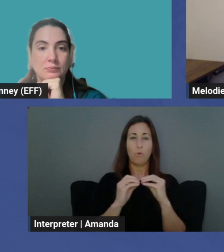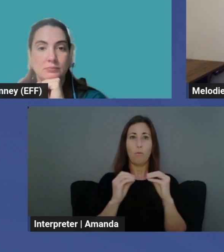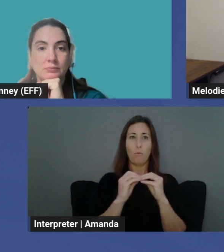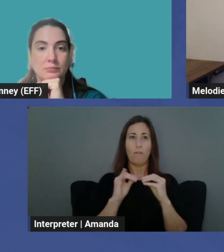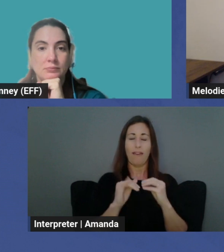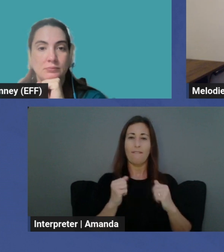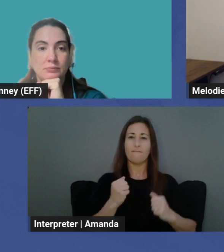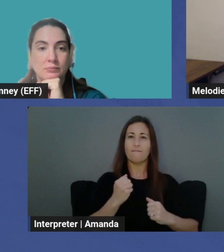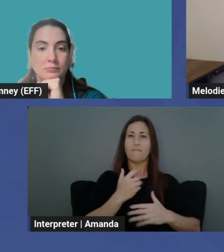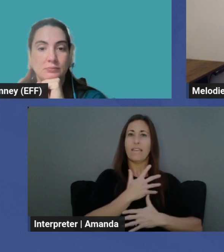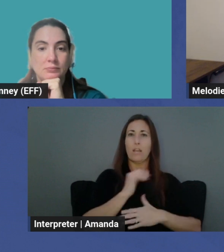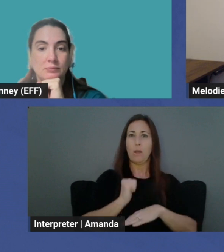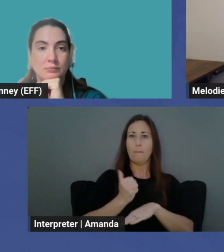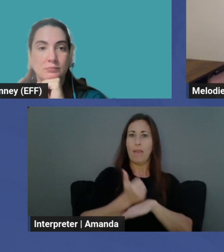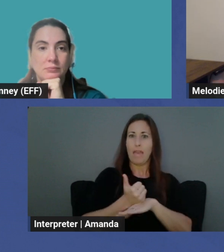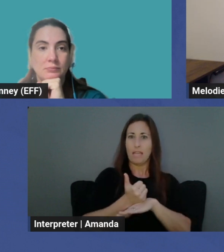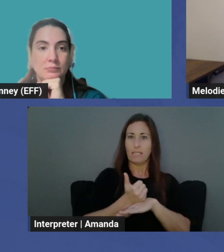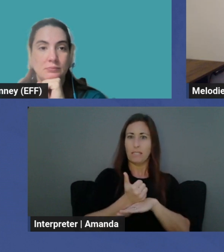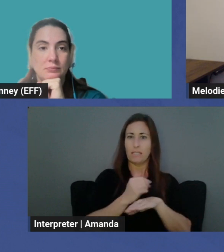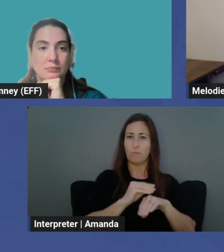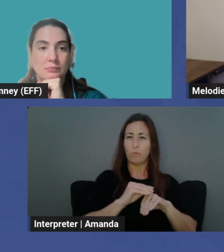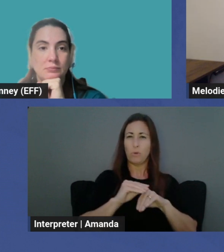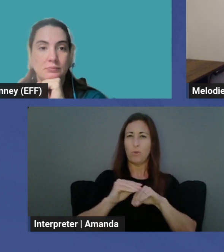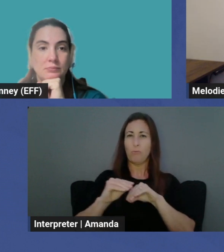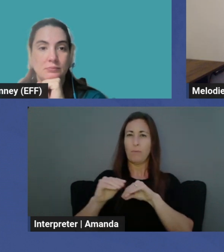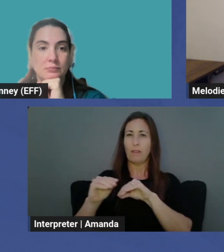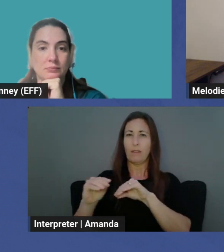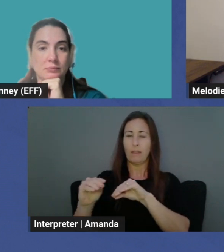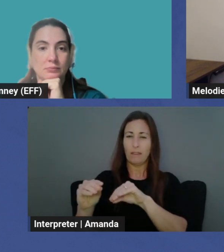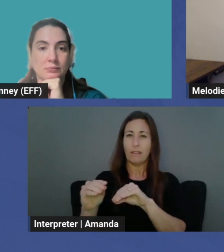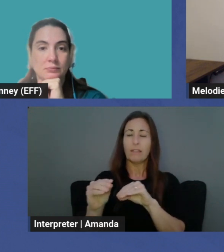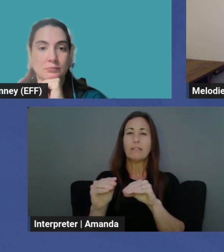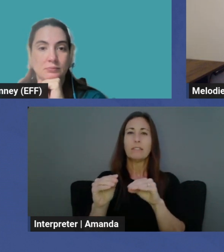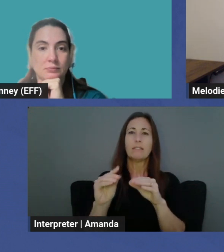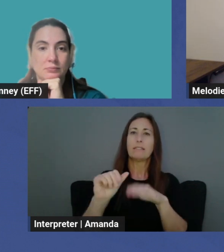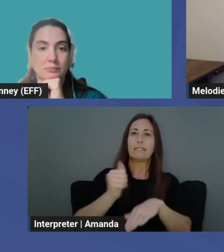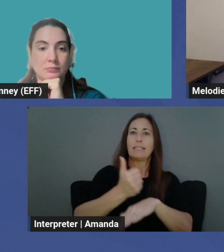momentum, right, to create policy that again goes back to sort of helping the children,